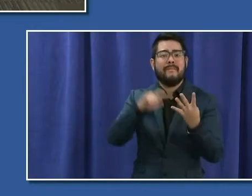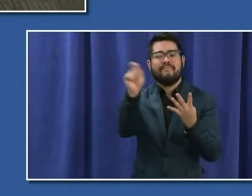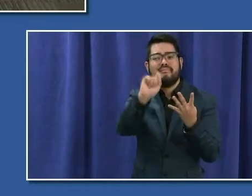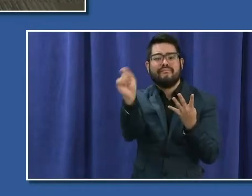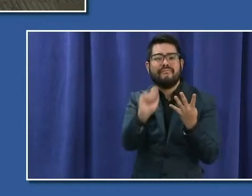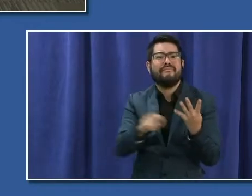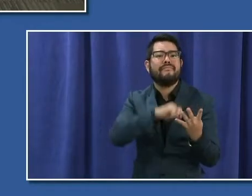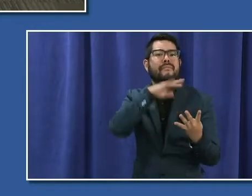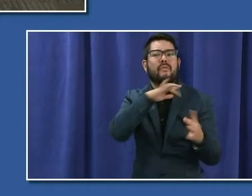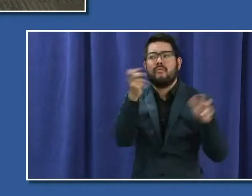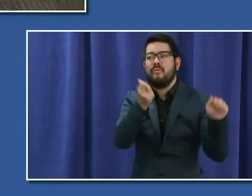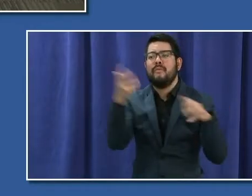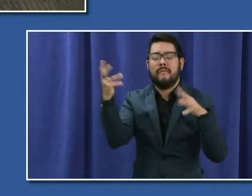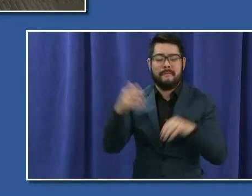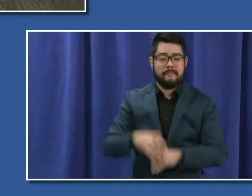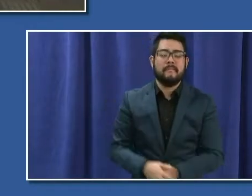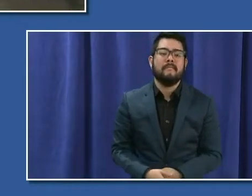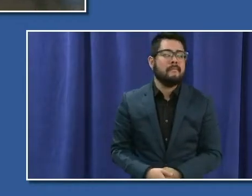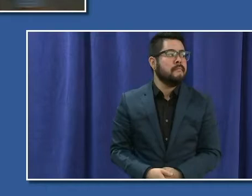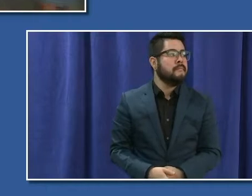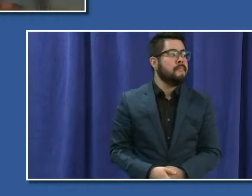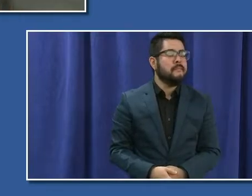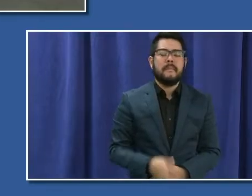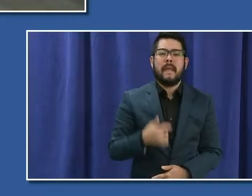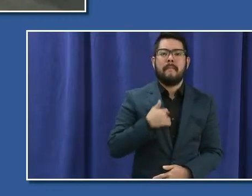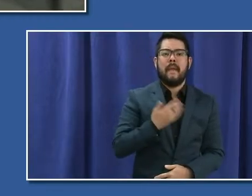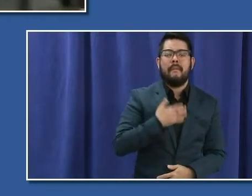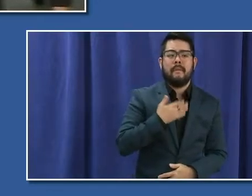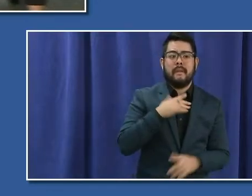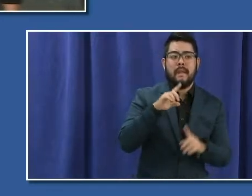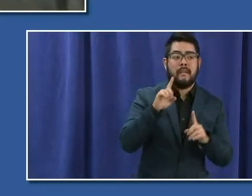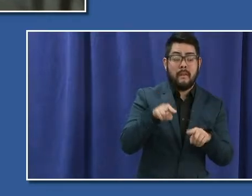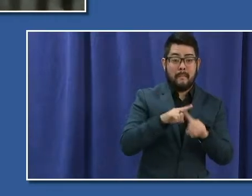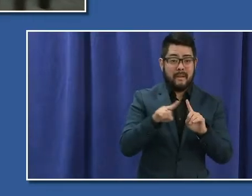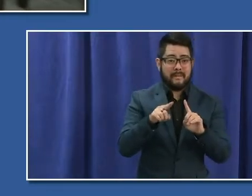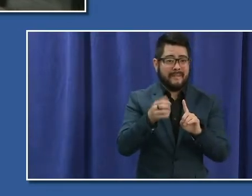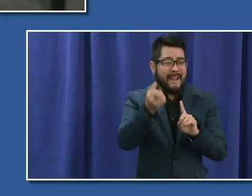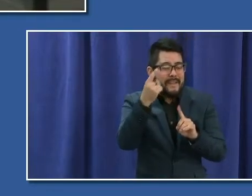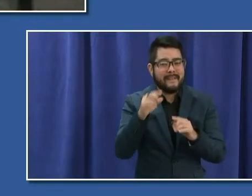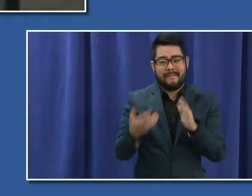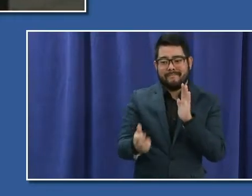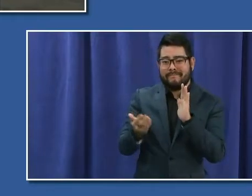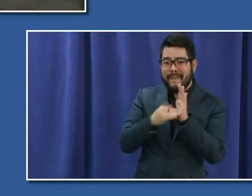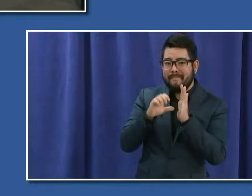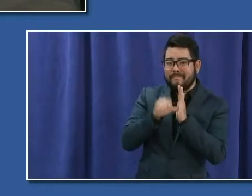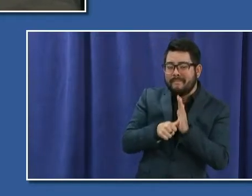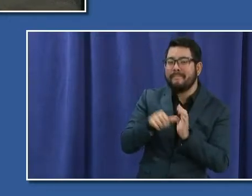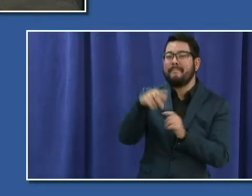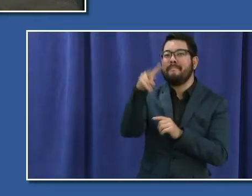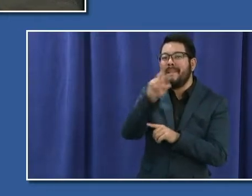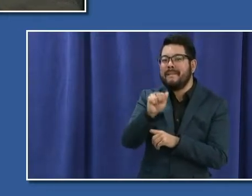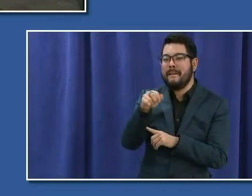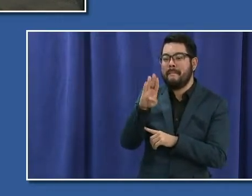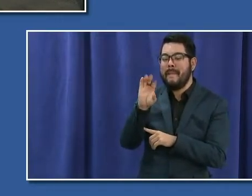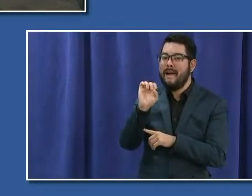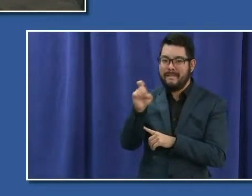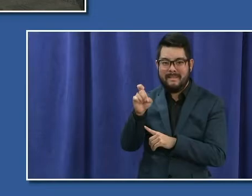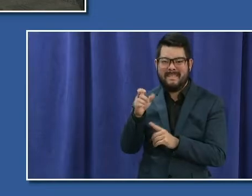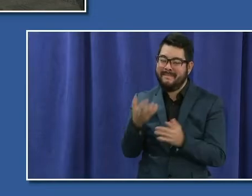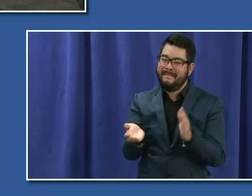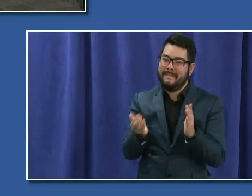removal. Yeah, I'd be happy to pick up on that one. But did you hear that, everybody? Pizza boxes. That's Pizza right. boxes. Let's not forget